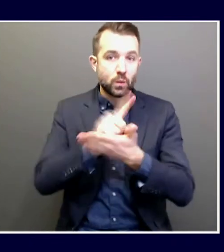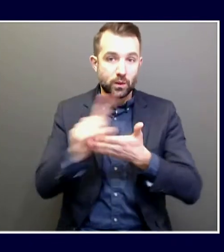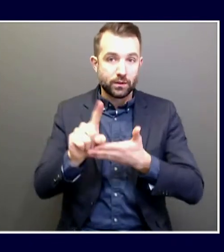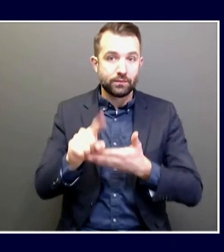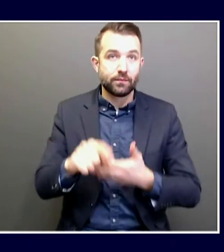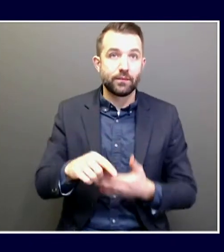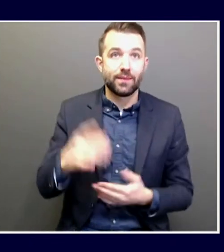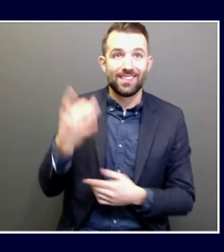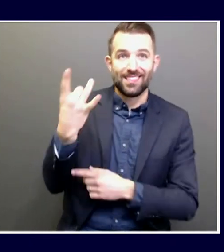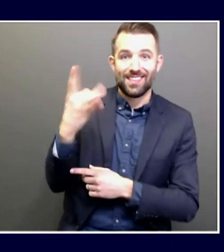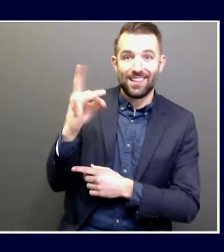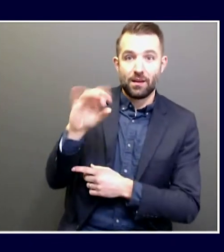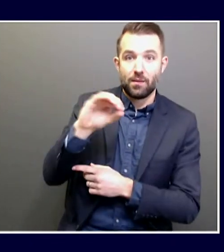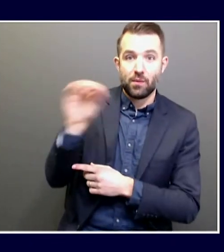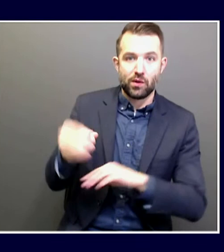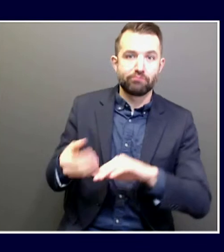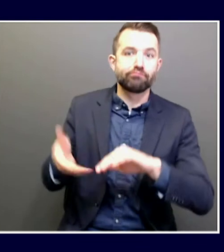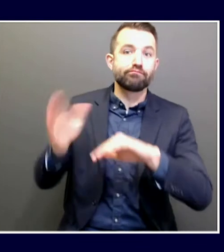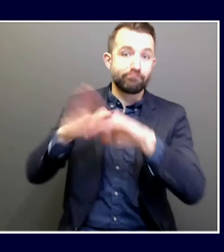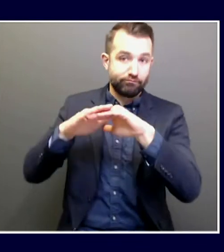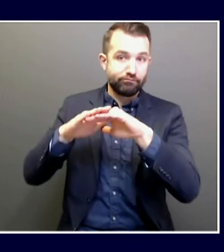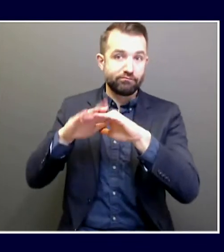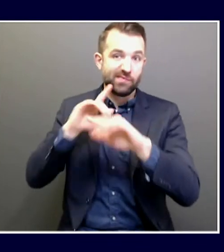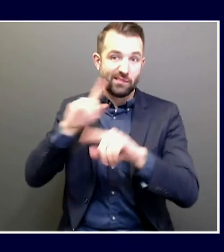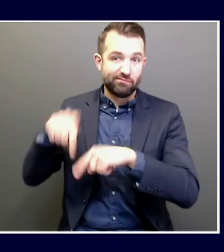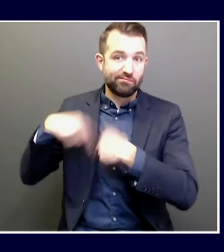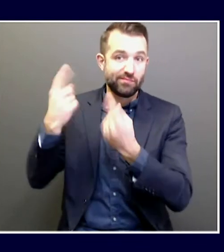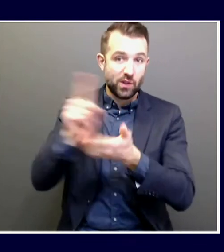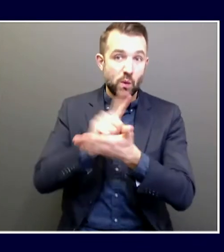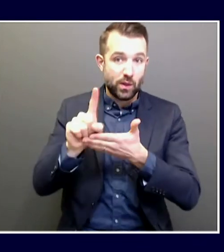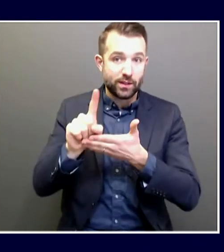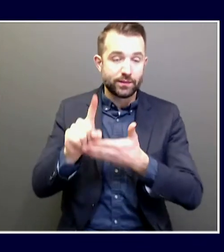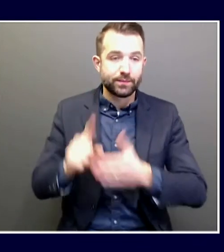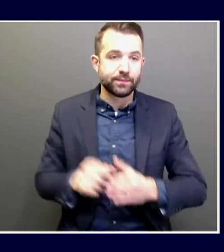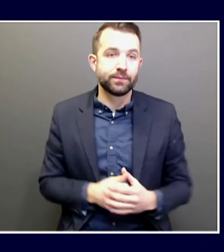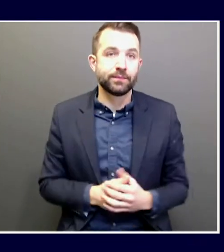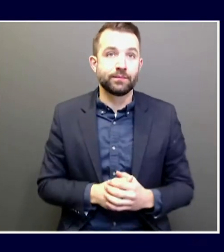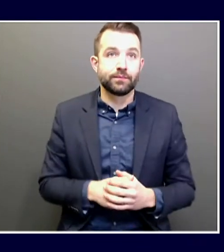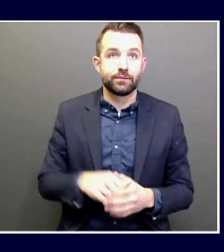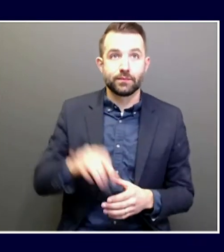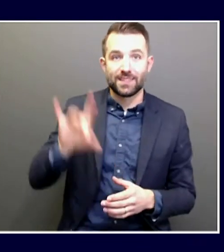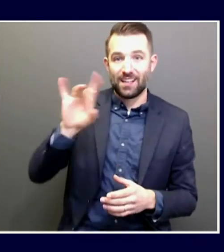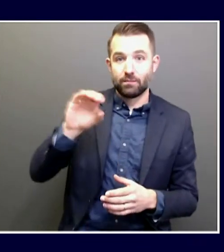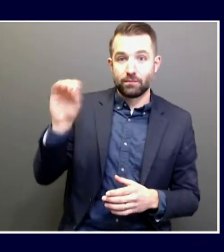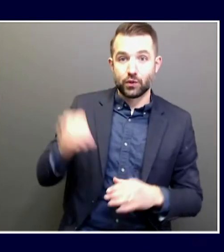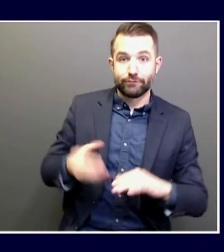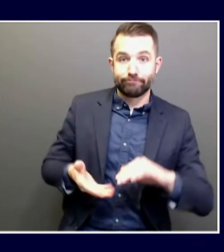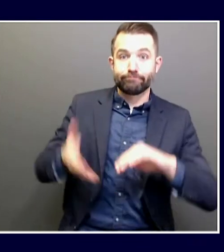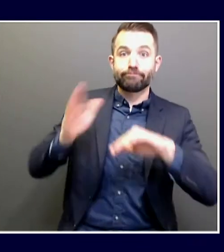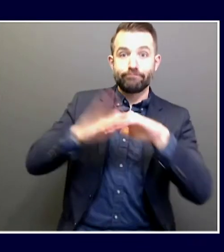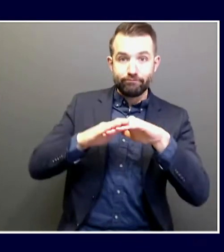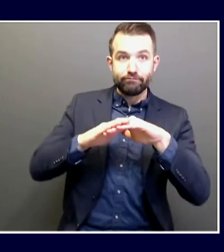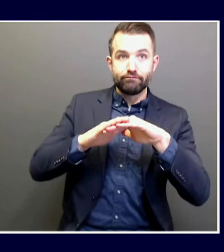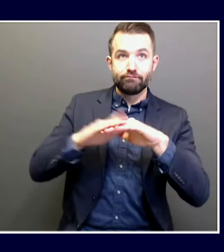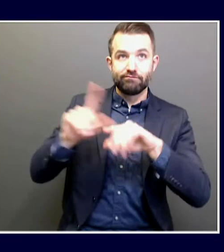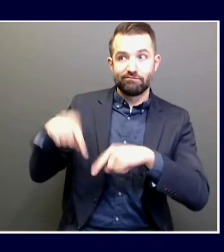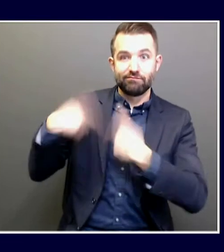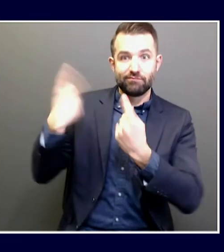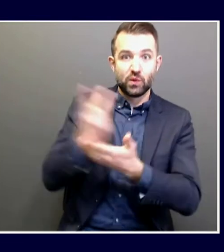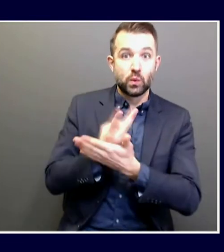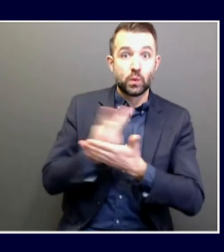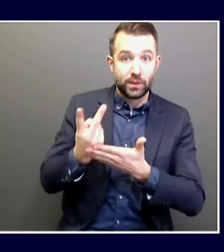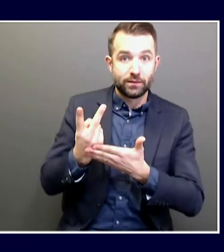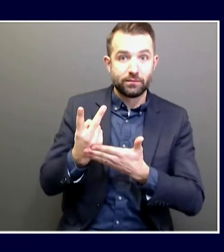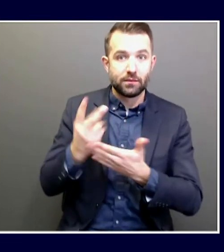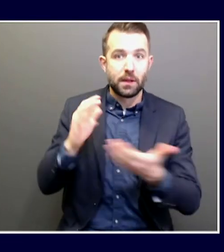18% increase just over the last 7 days and an 8% increase over the past 2 weeks. As a result